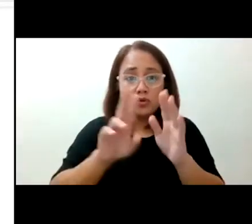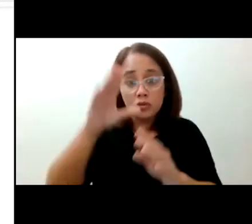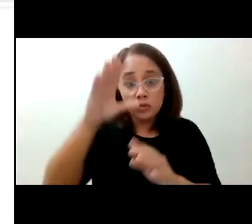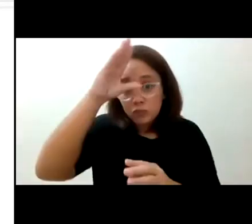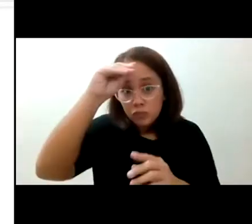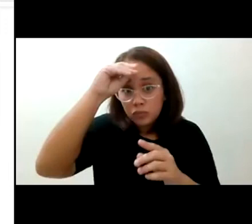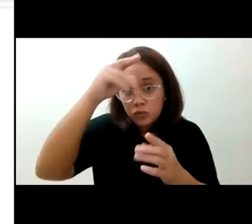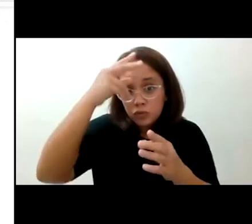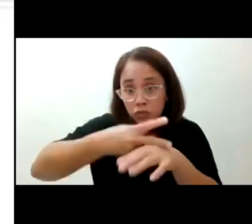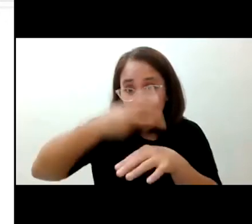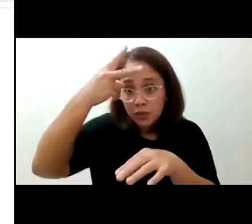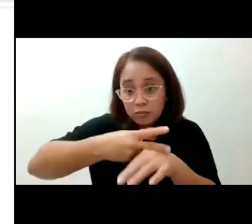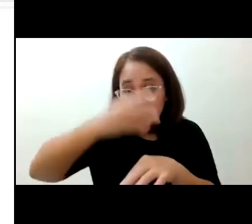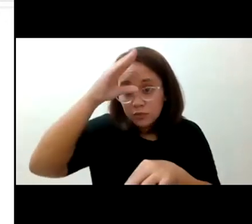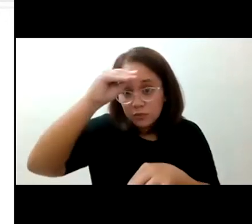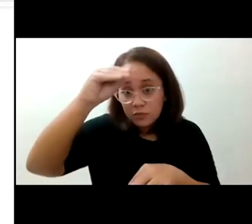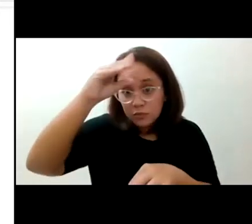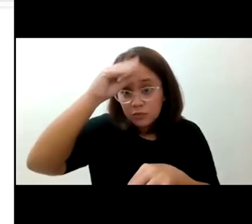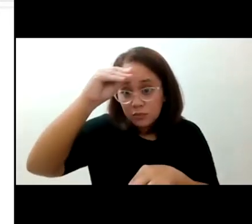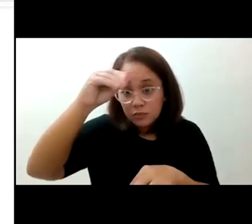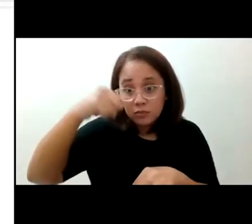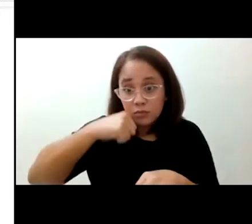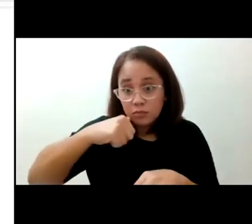repeated sign?